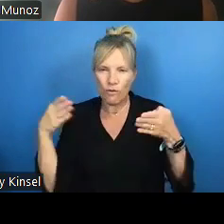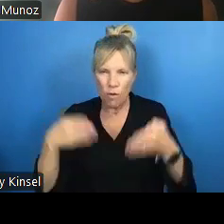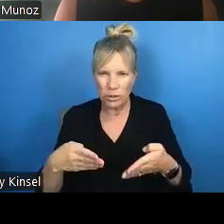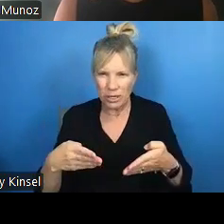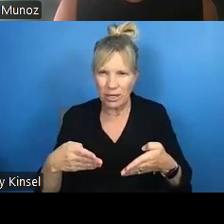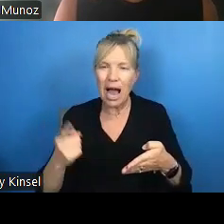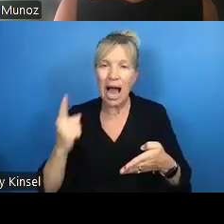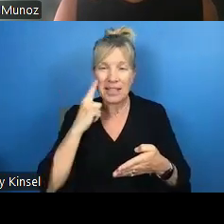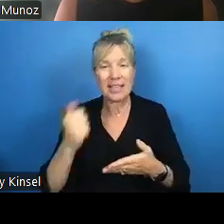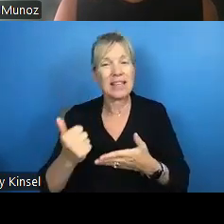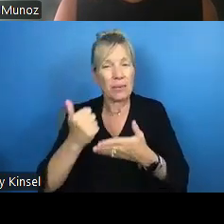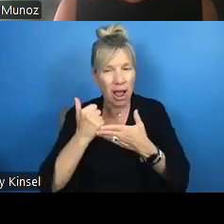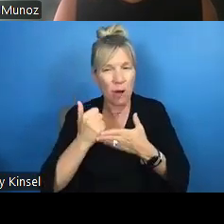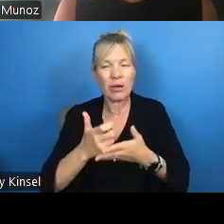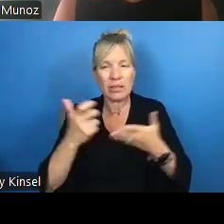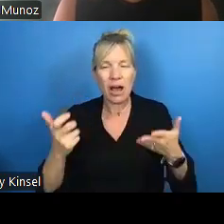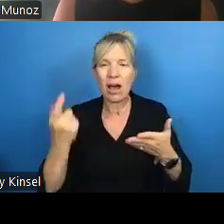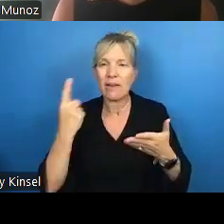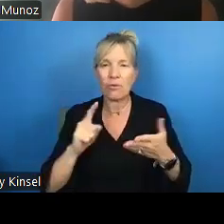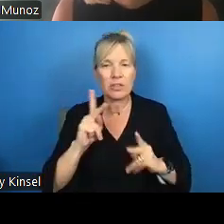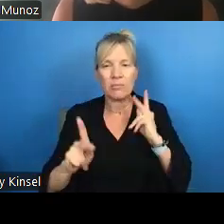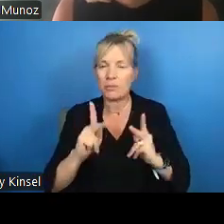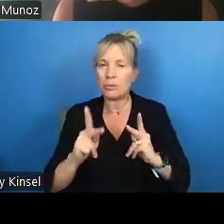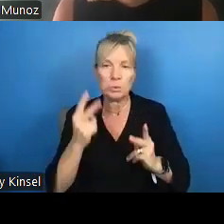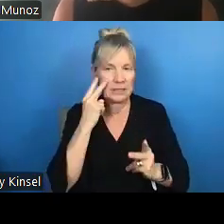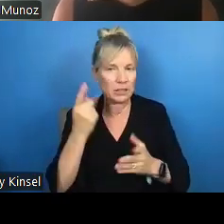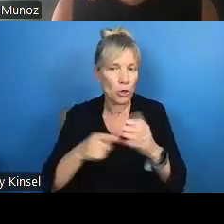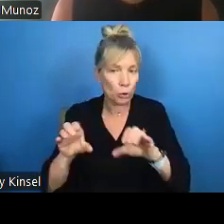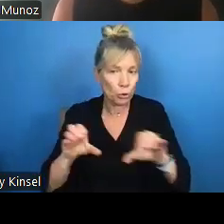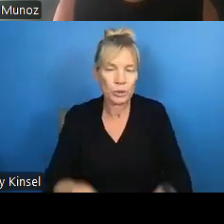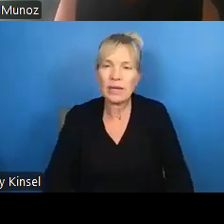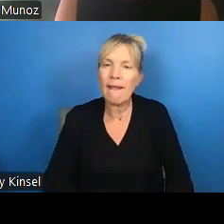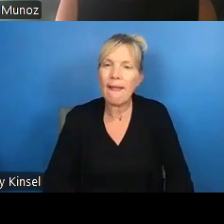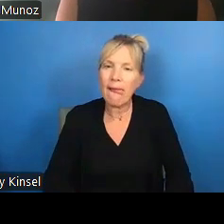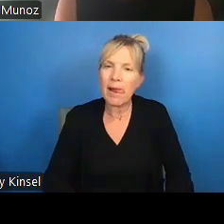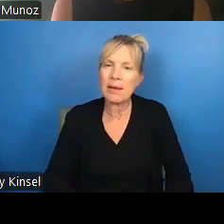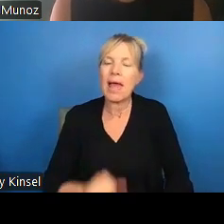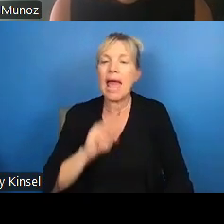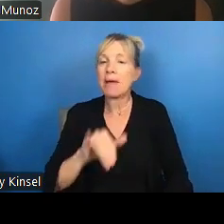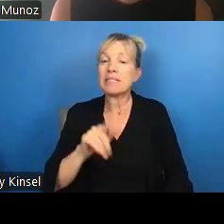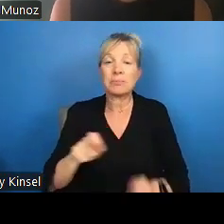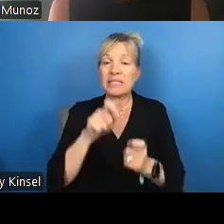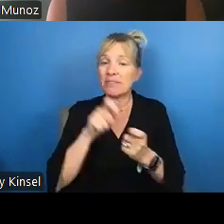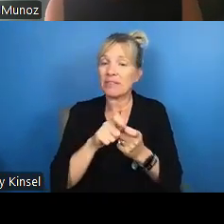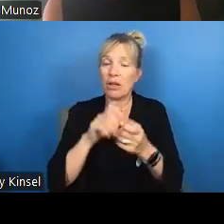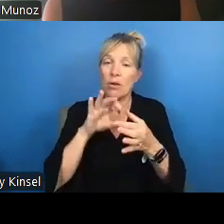very helpful for participants to hear. Yeah, specifically around the workforce. So